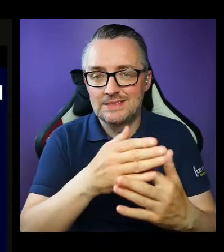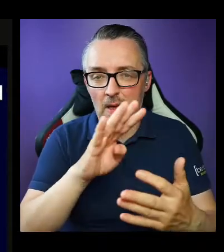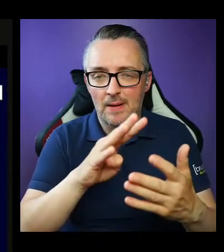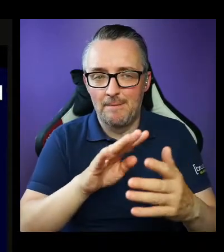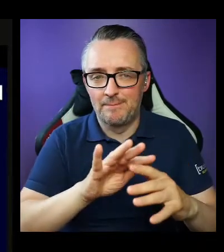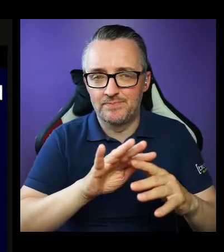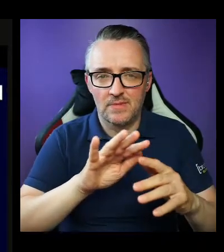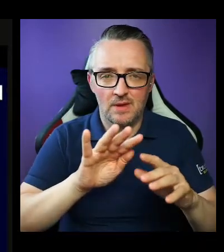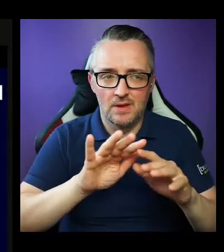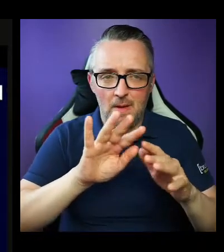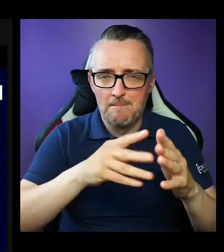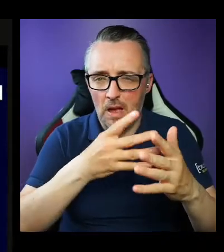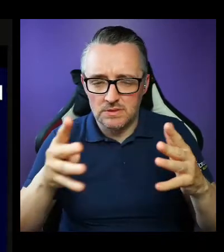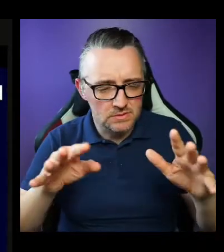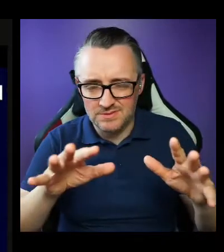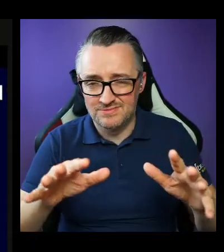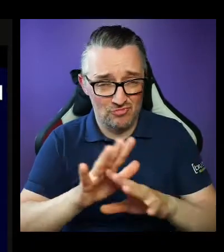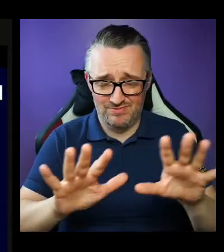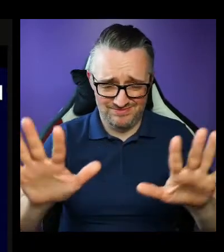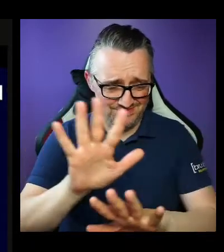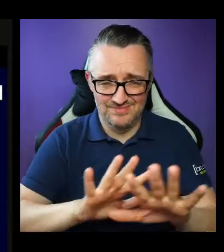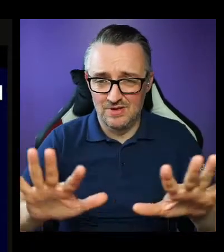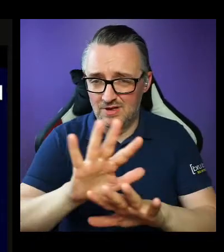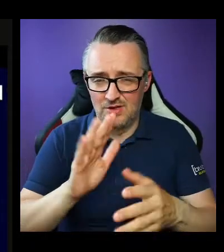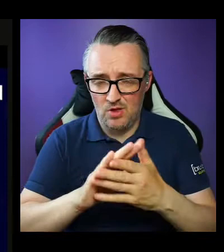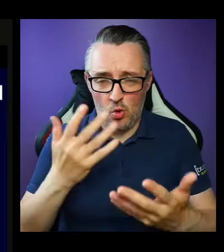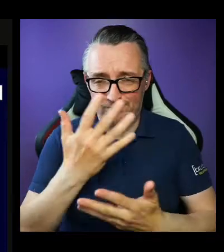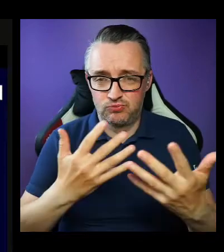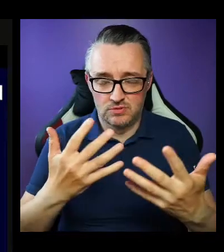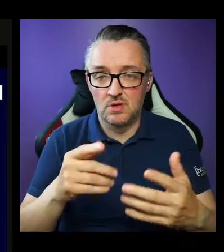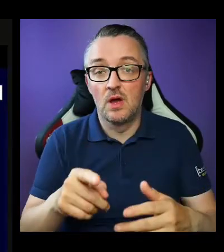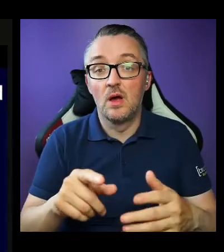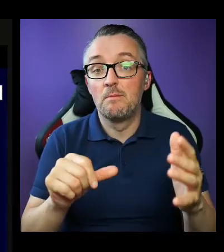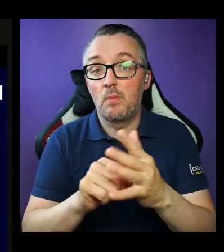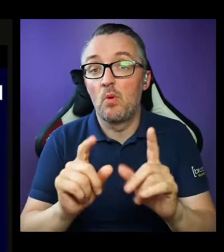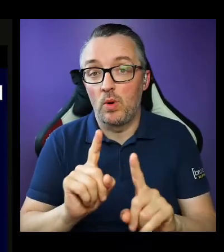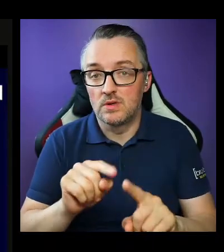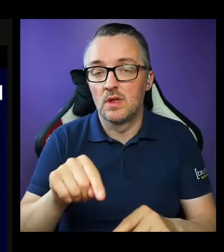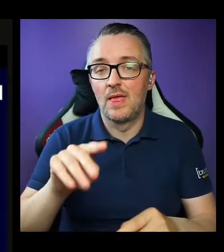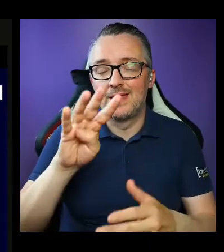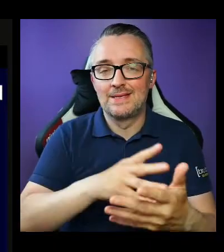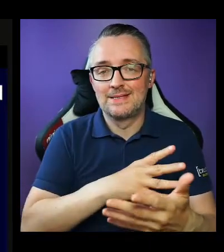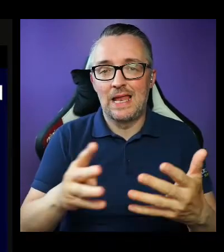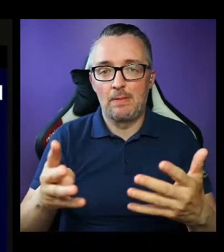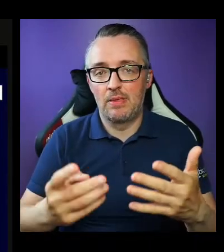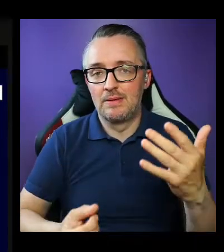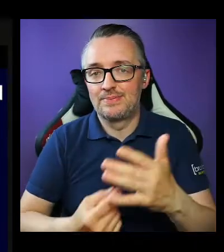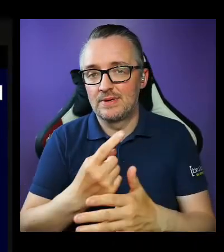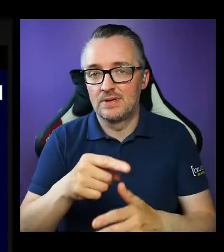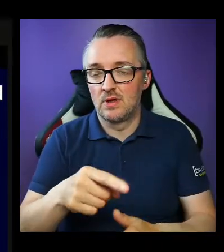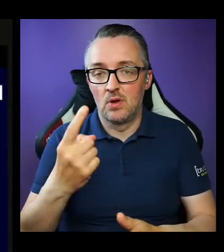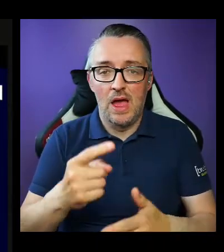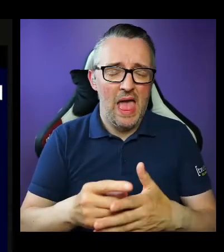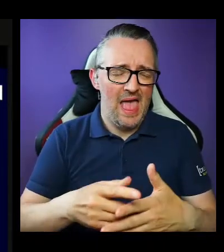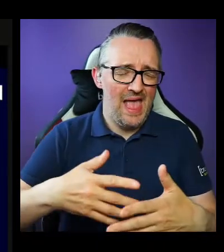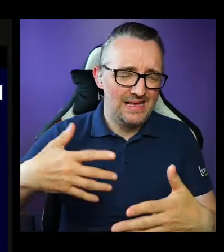the place. And what that caused was this table to be one of our most